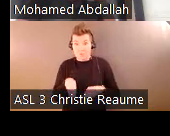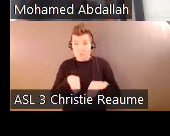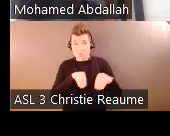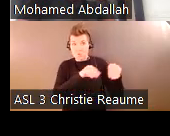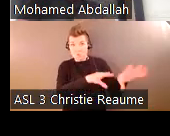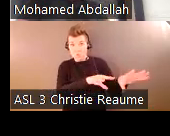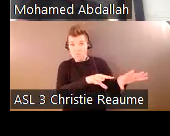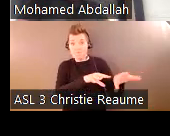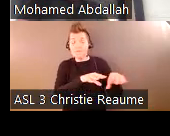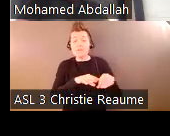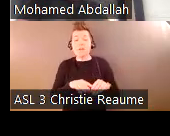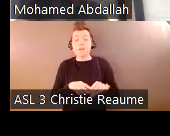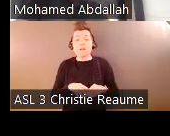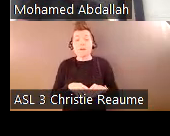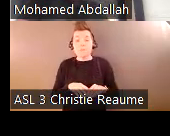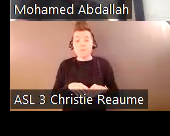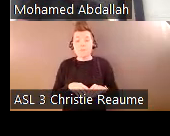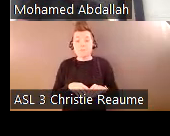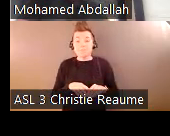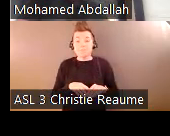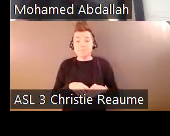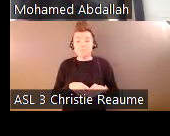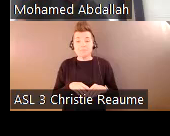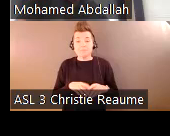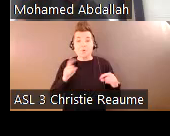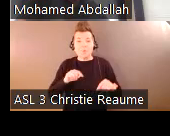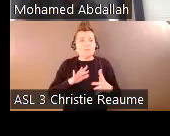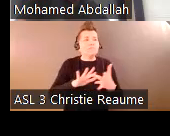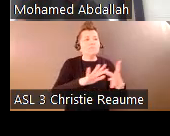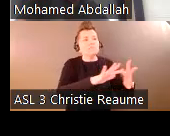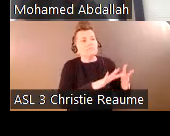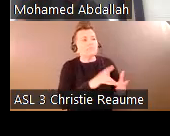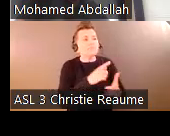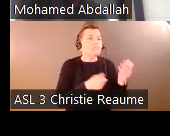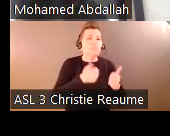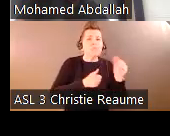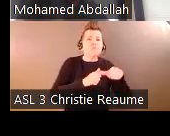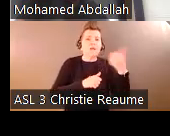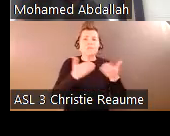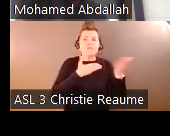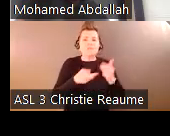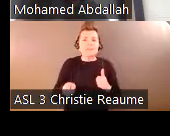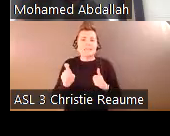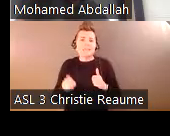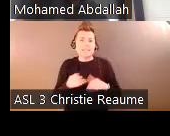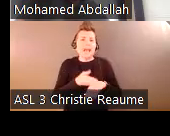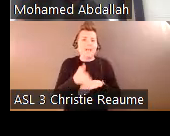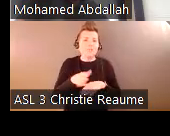to access the other services that will help them maintain the housing arrangement after they move out of the shelter.